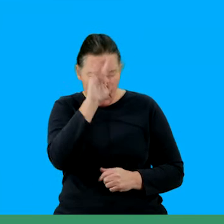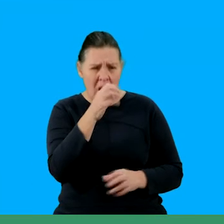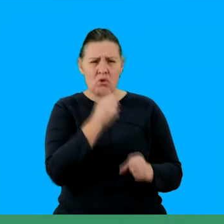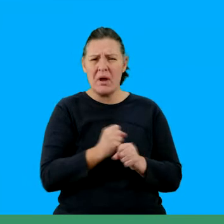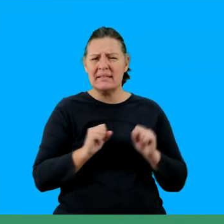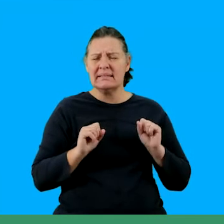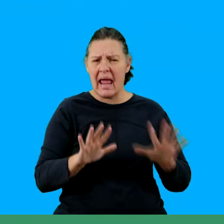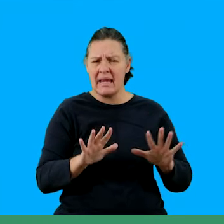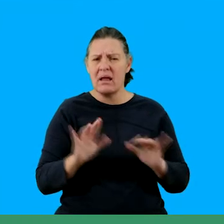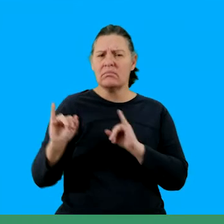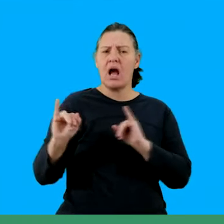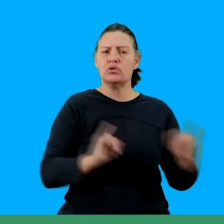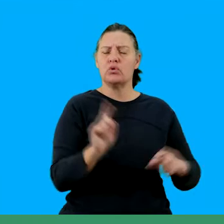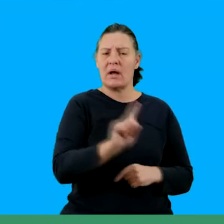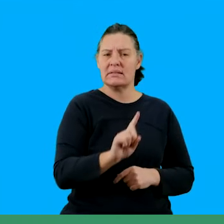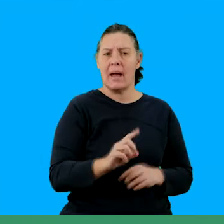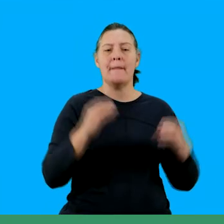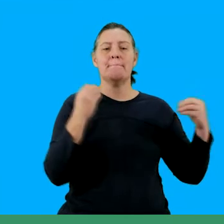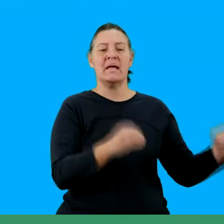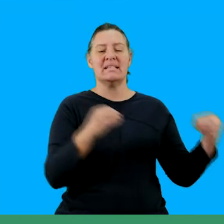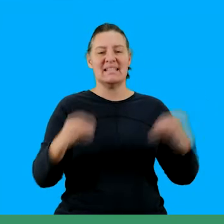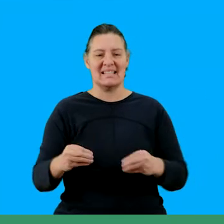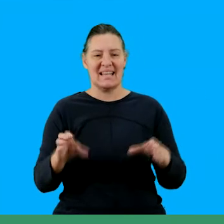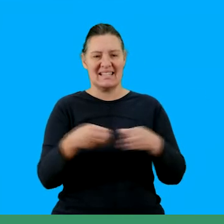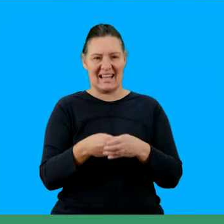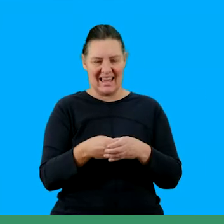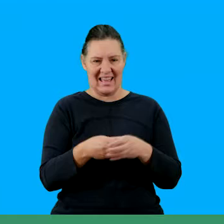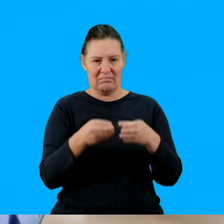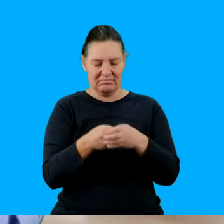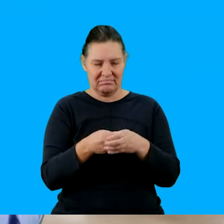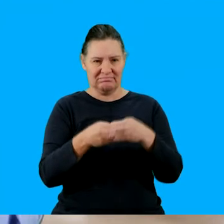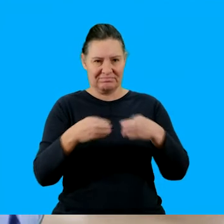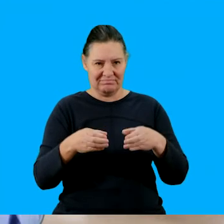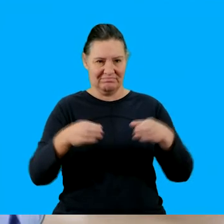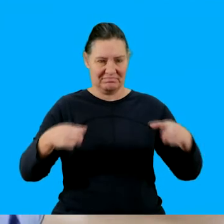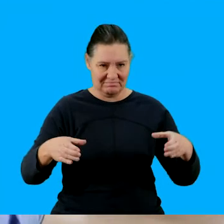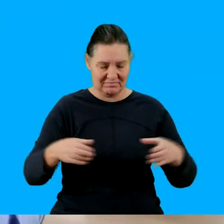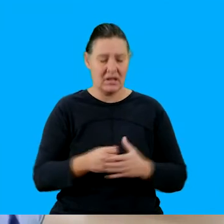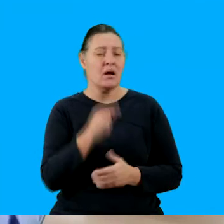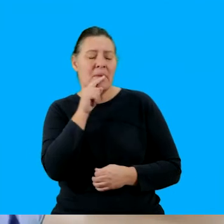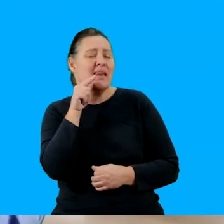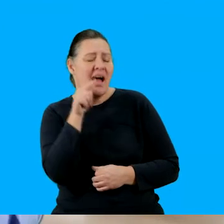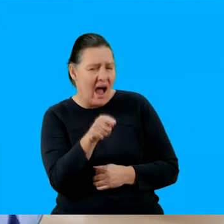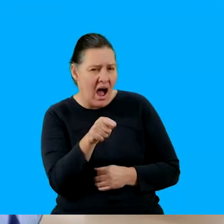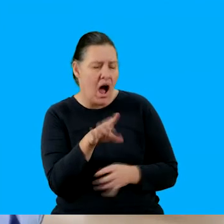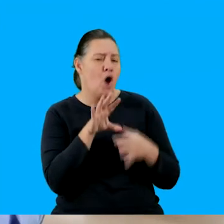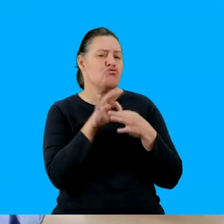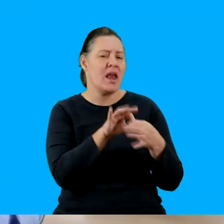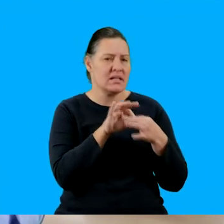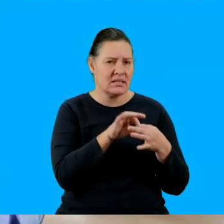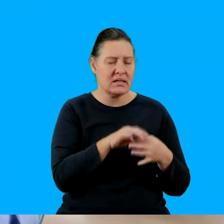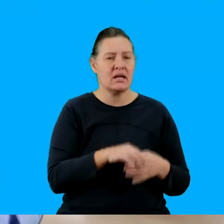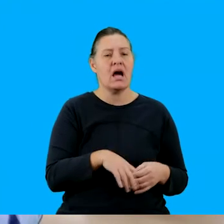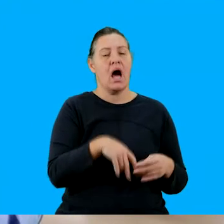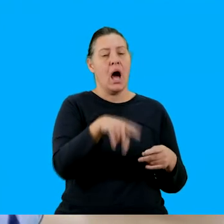grade 10, you were introduced to the three business sectors, but the focus was on the relationship between the